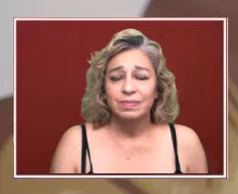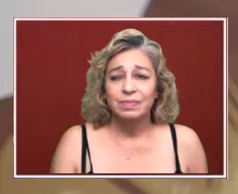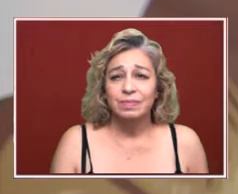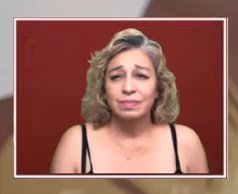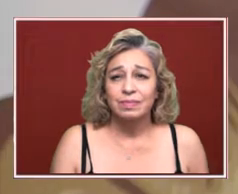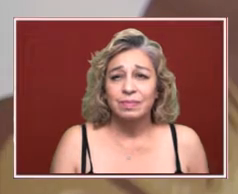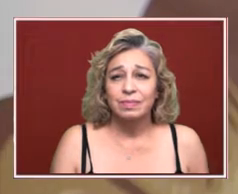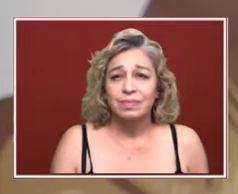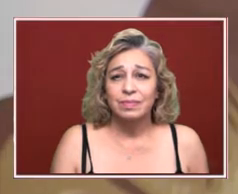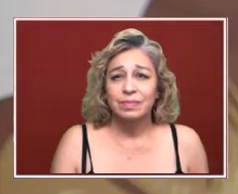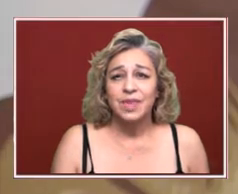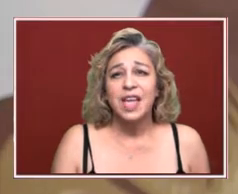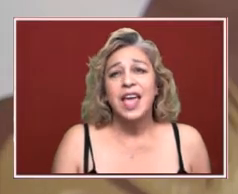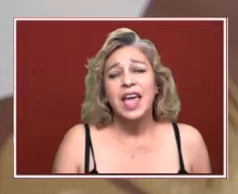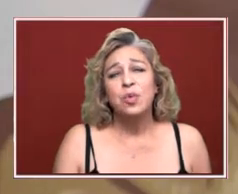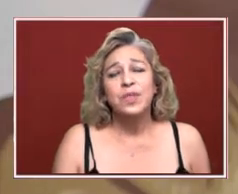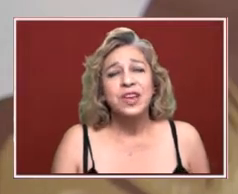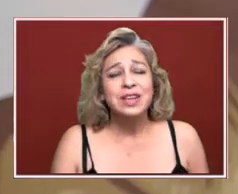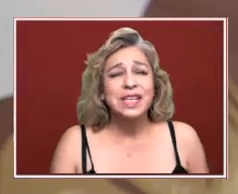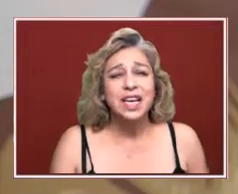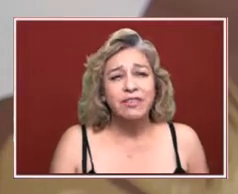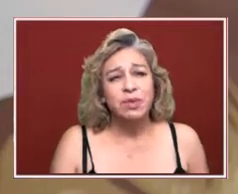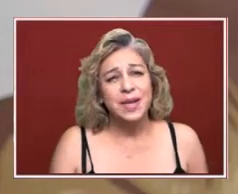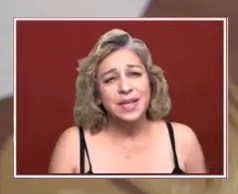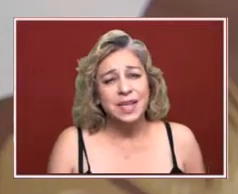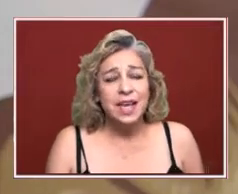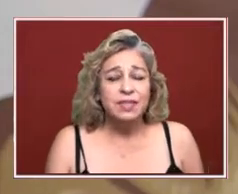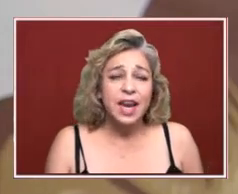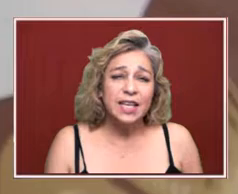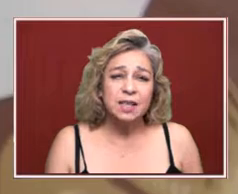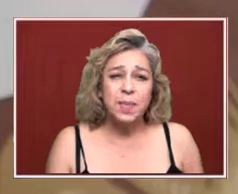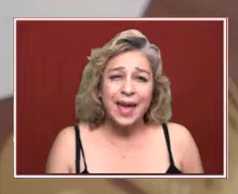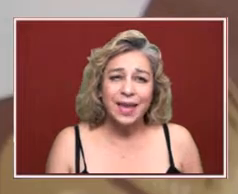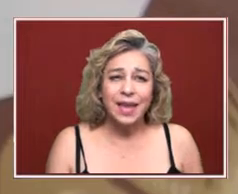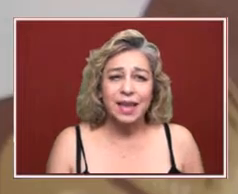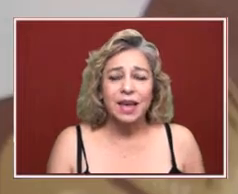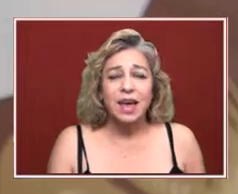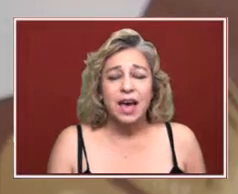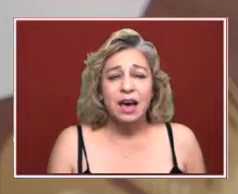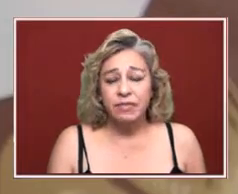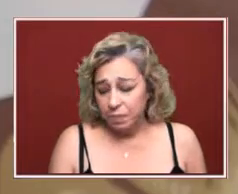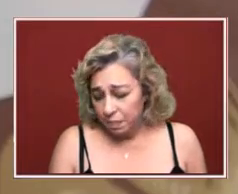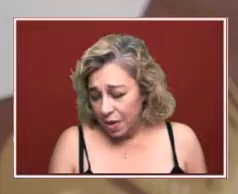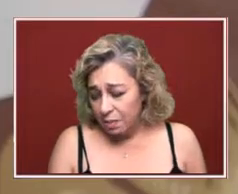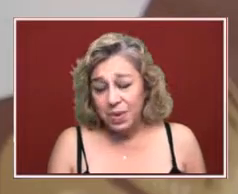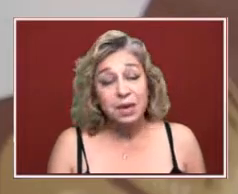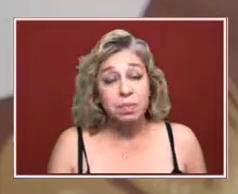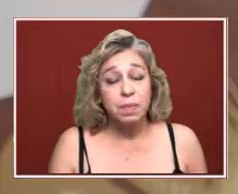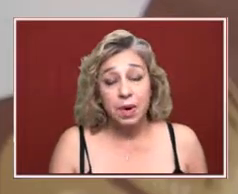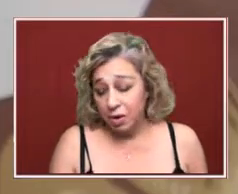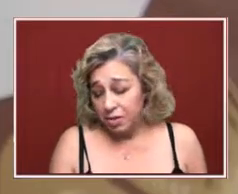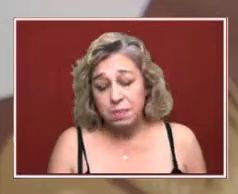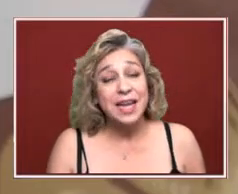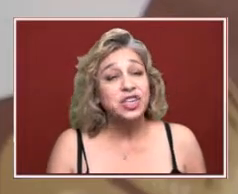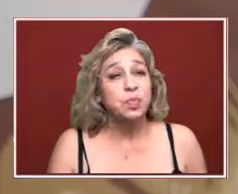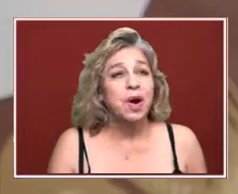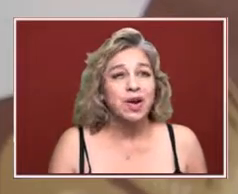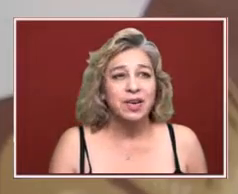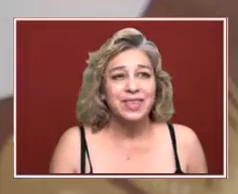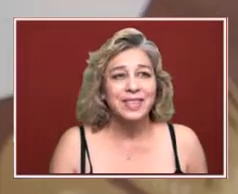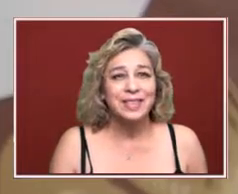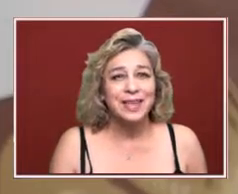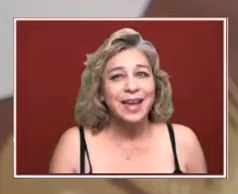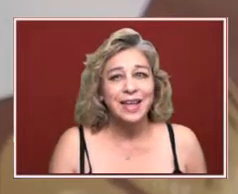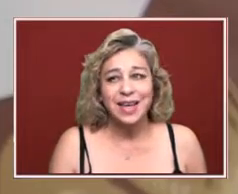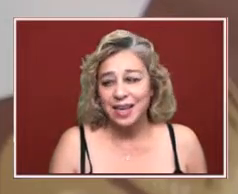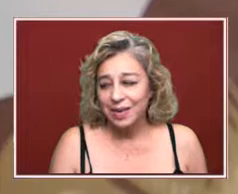de la mayor parte de la sociedad. And when there is a government that has the backing of a big or the major part